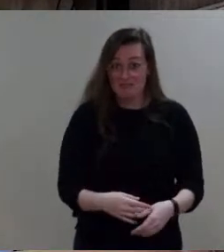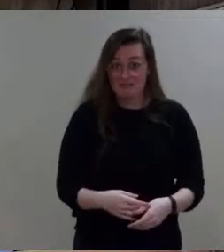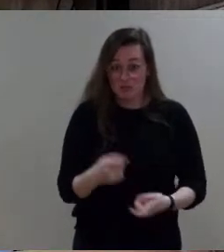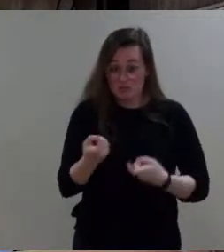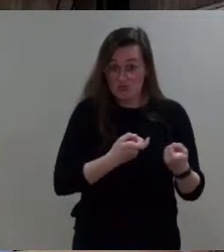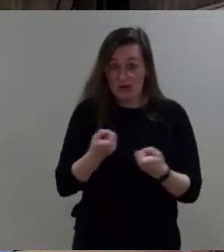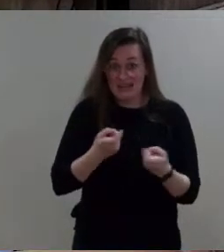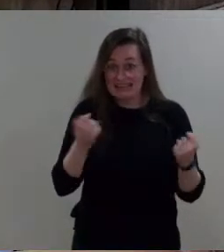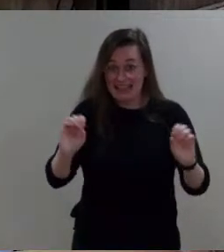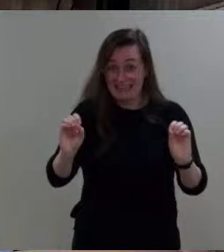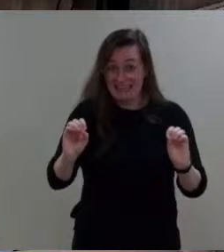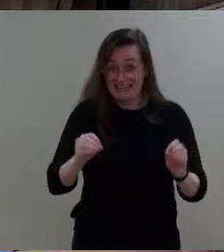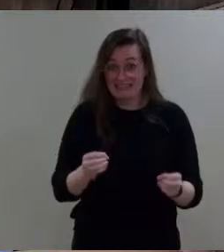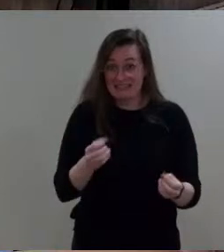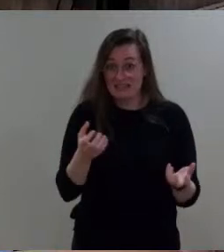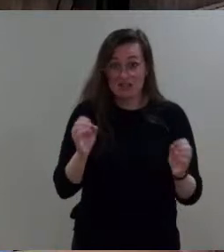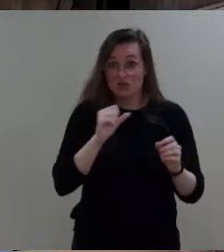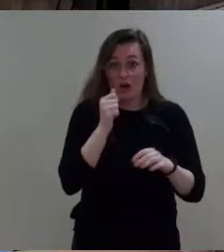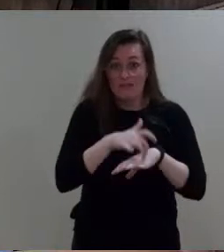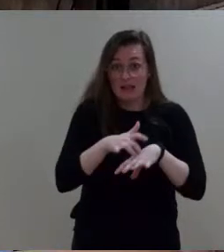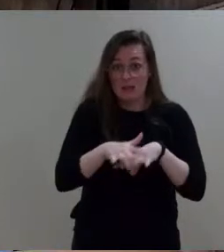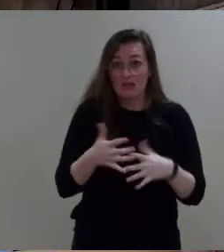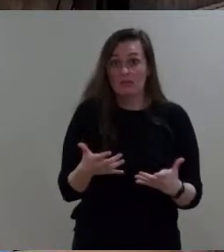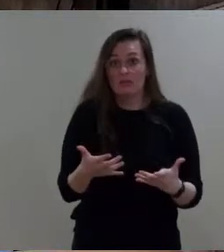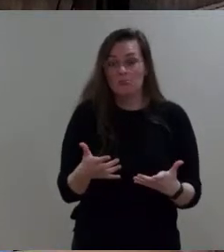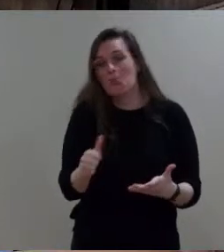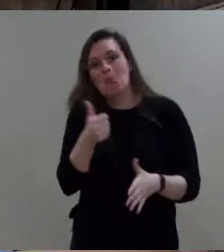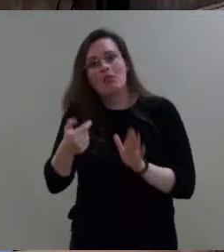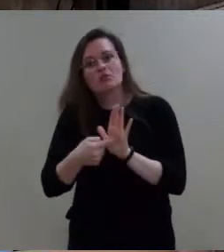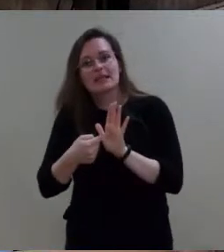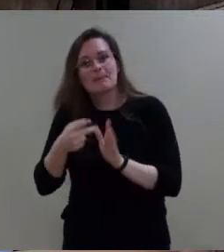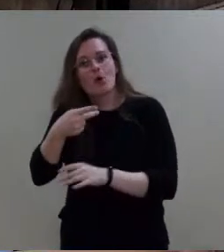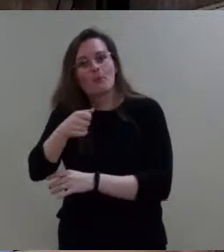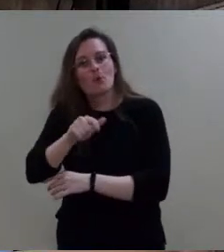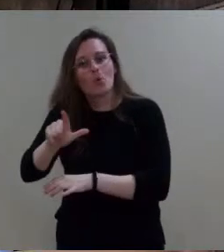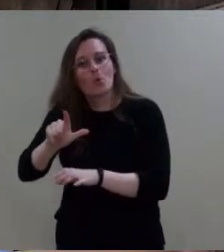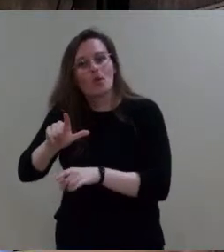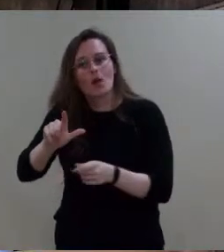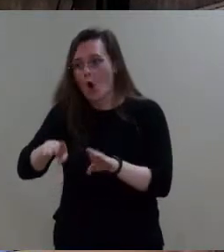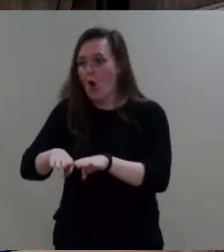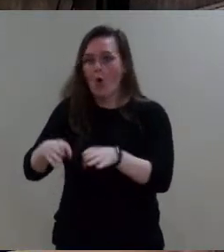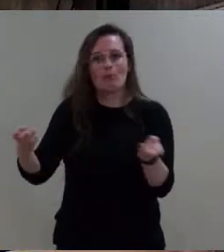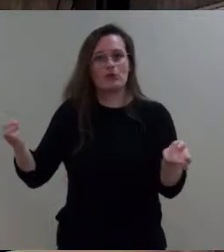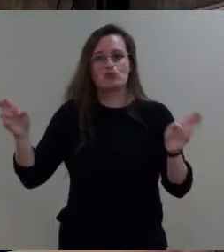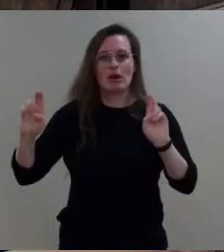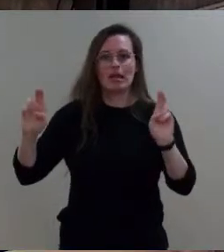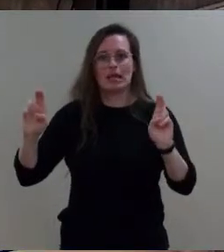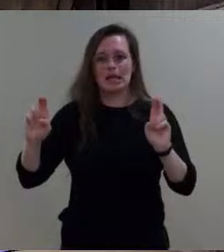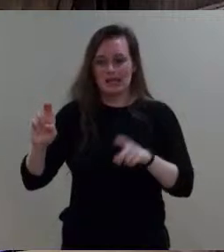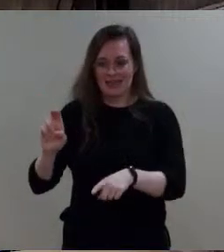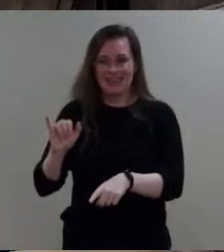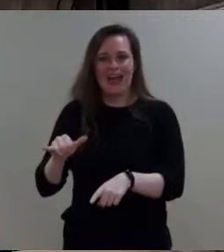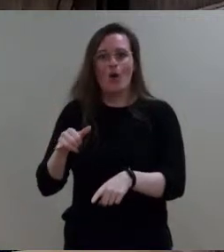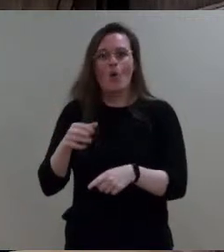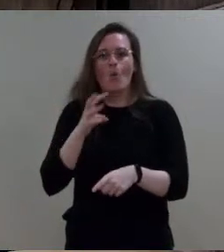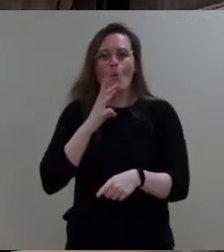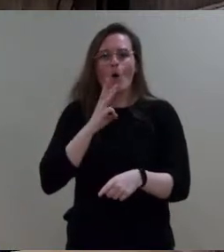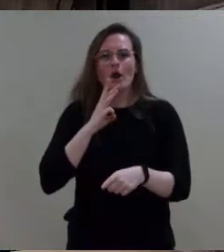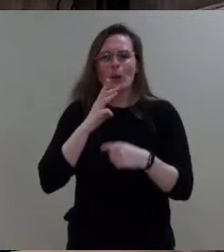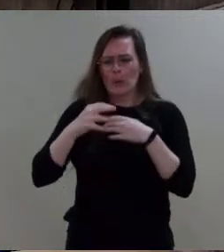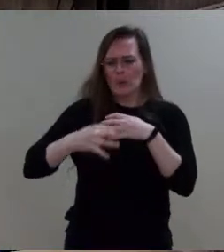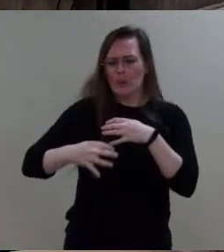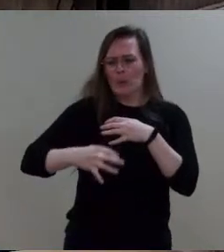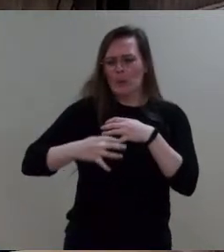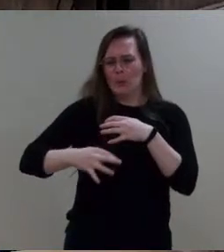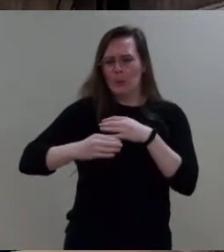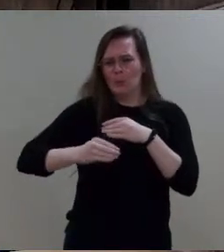Same thing, what if we go down and we open the pool and something major happens with the pump, or that leak is so bad there's no way we can do anything